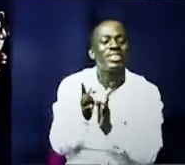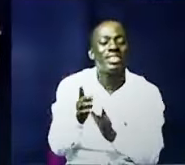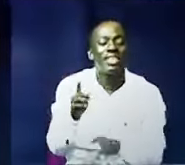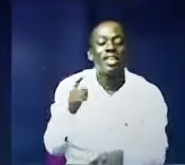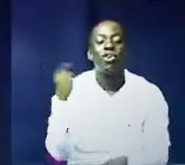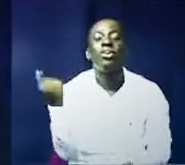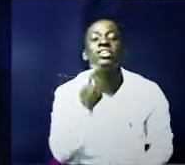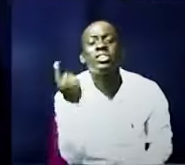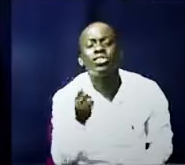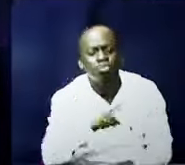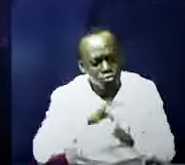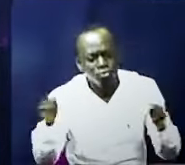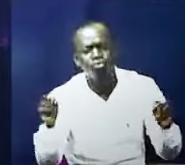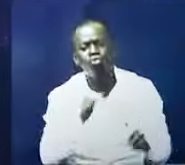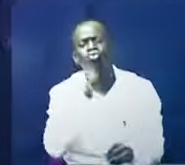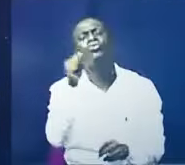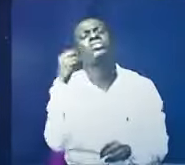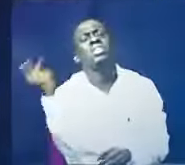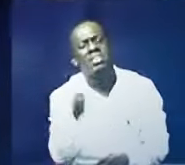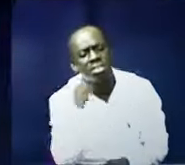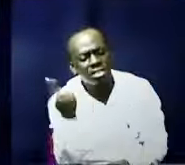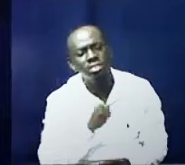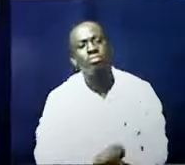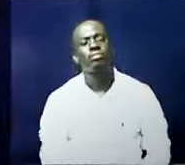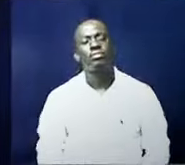Hebrews 4 verse 15 says this.